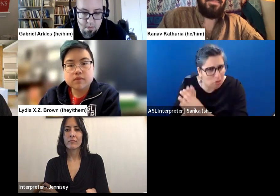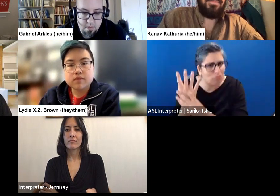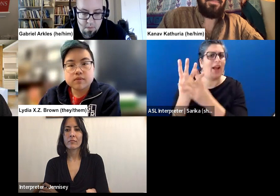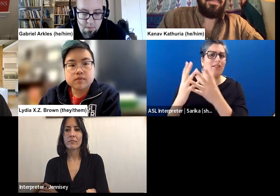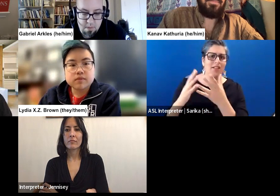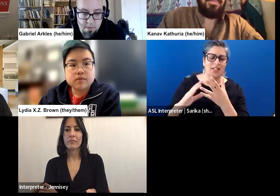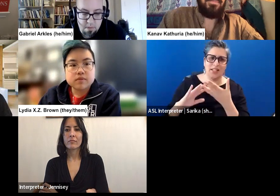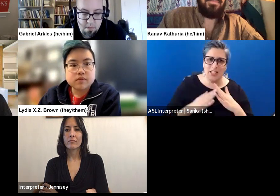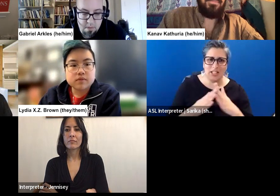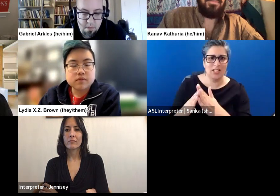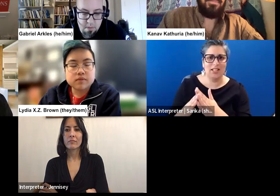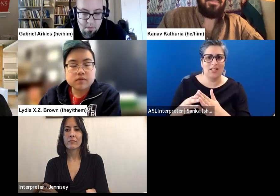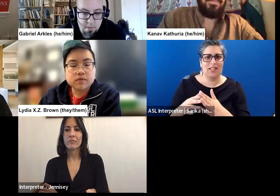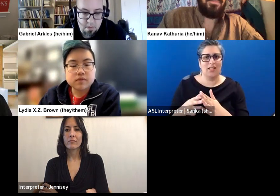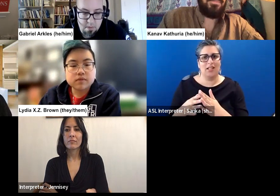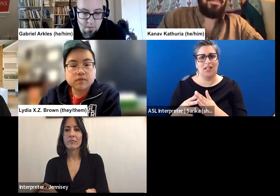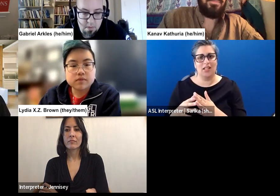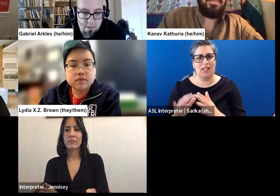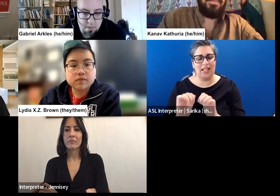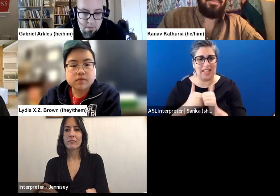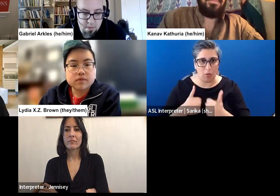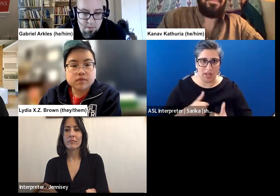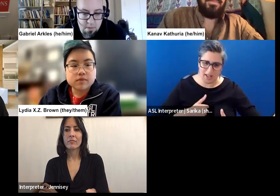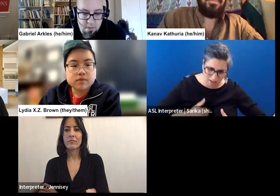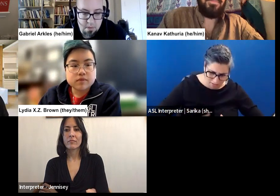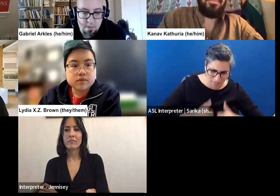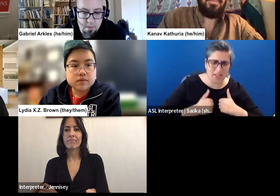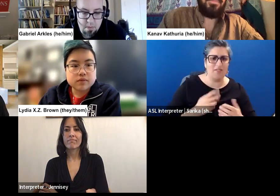the opportunity for us to build and live and thrive. So thank you.